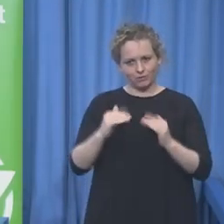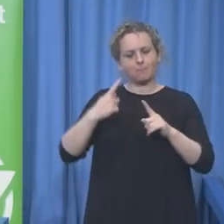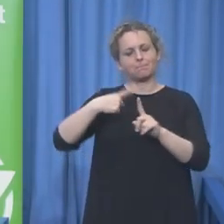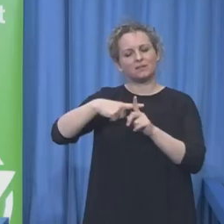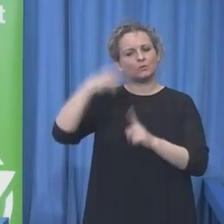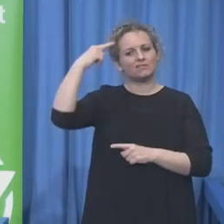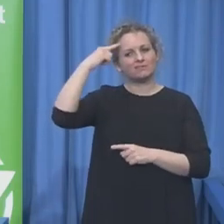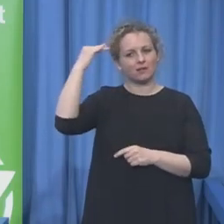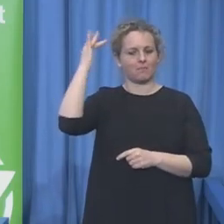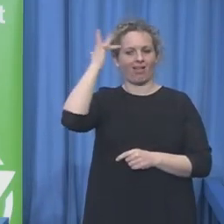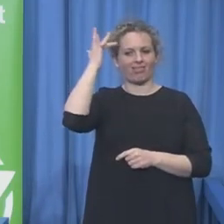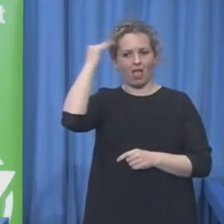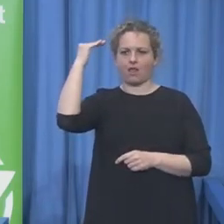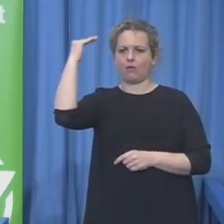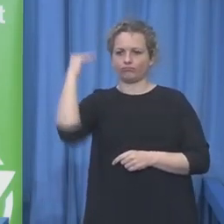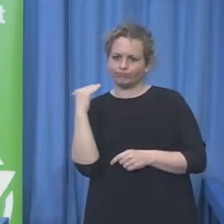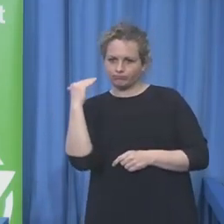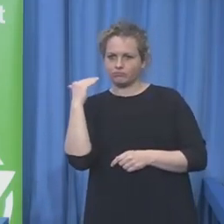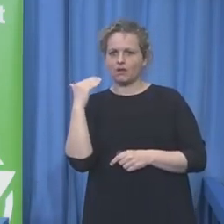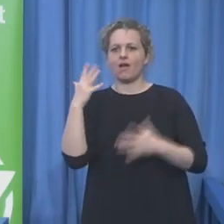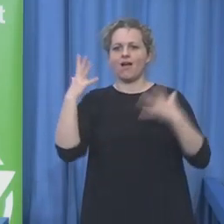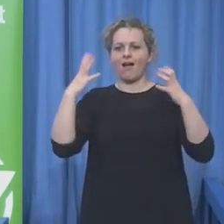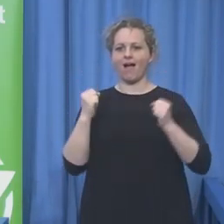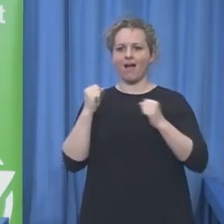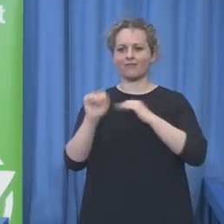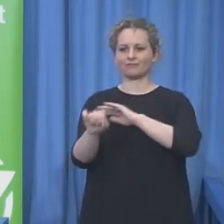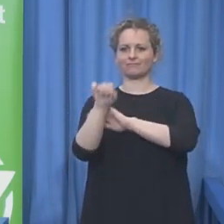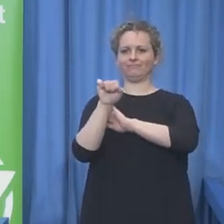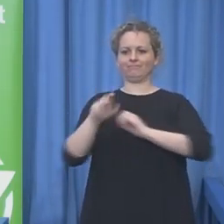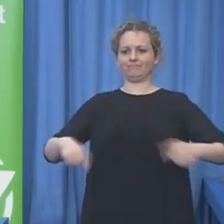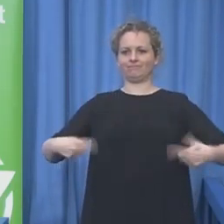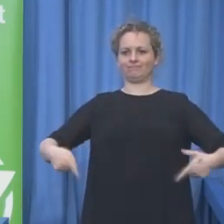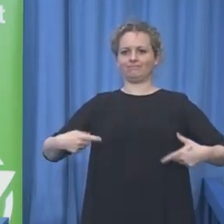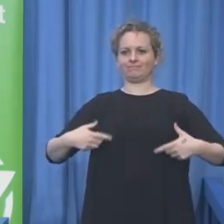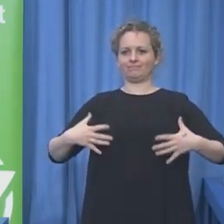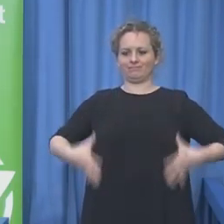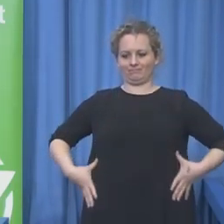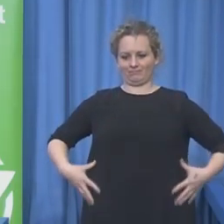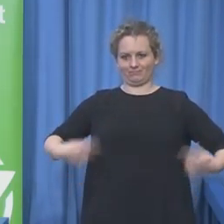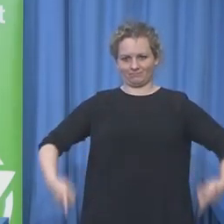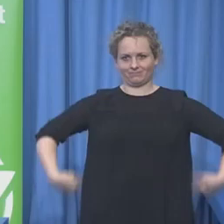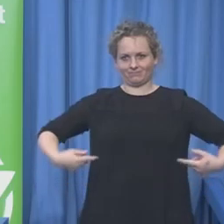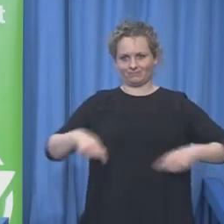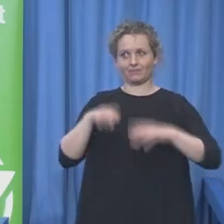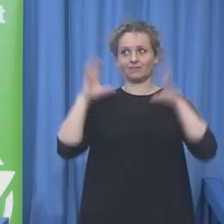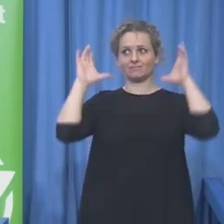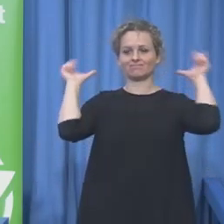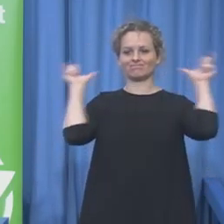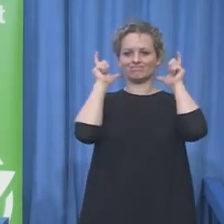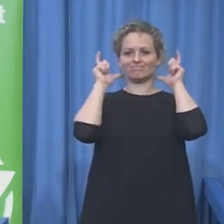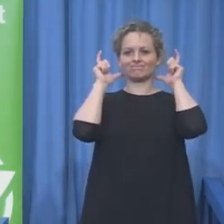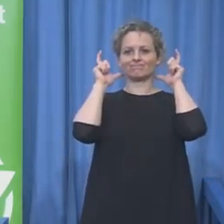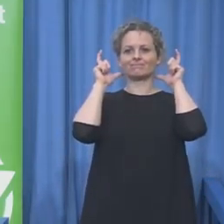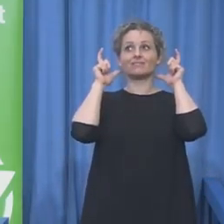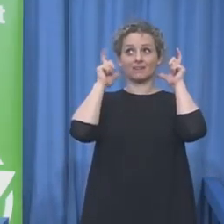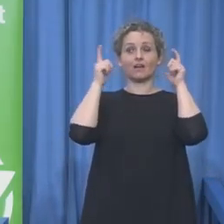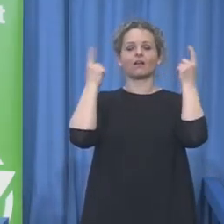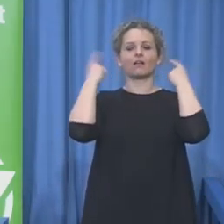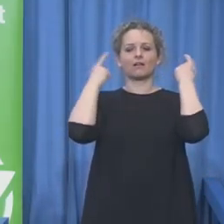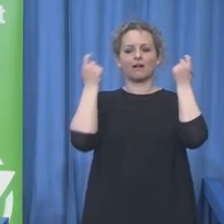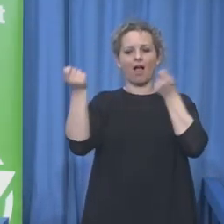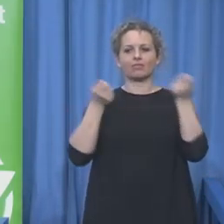She uses her head to activate a switch on her chair that plugs into a number of devices that allows her to communicate with others.